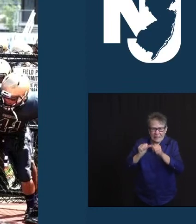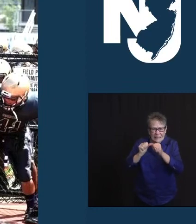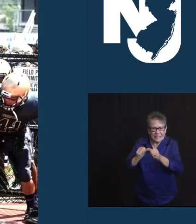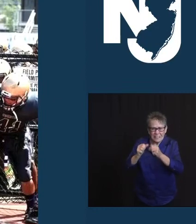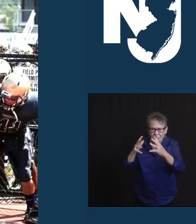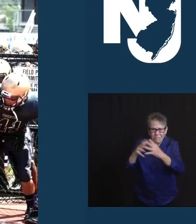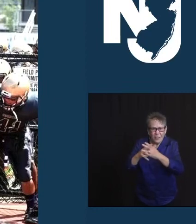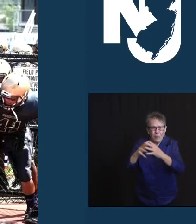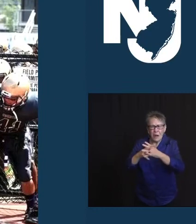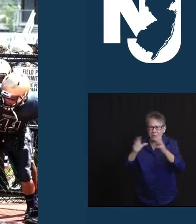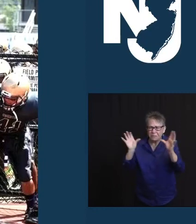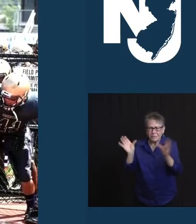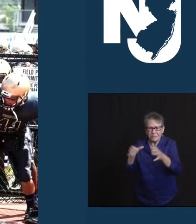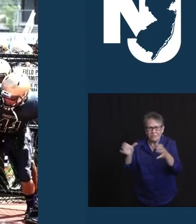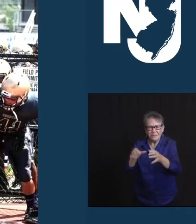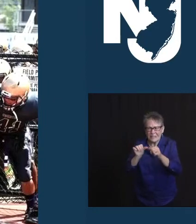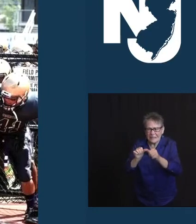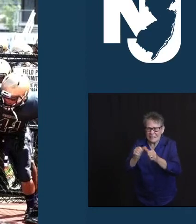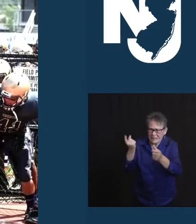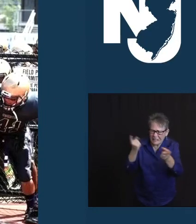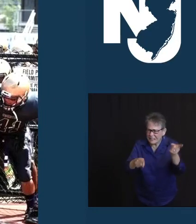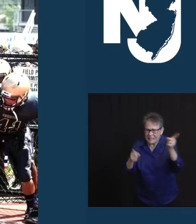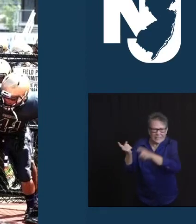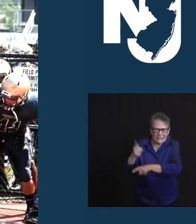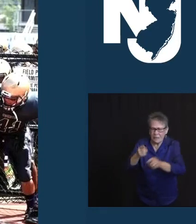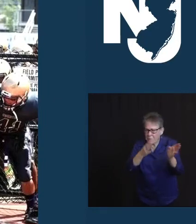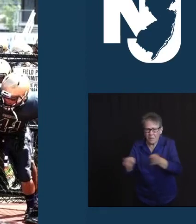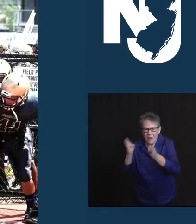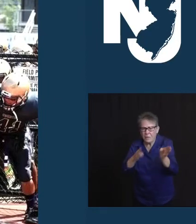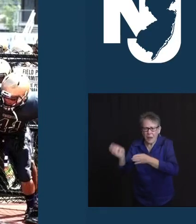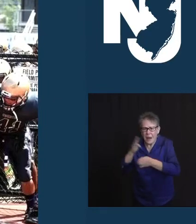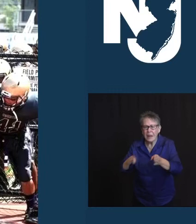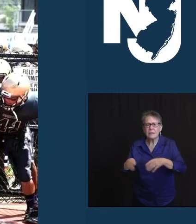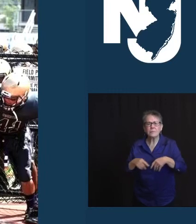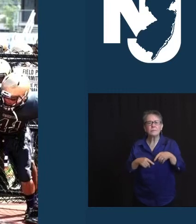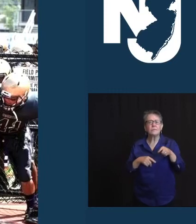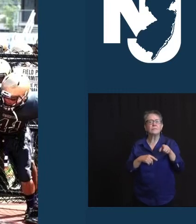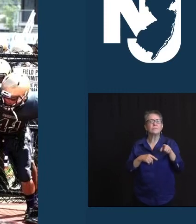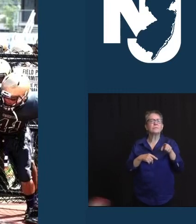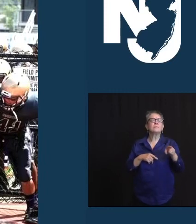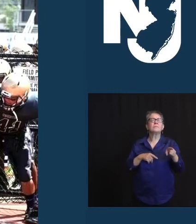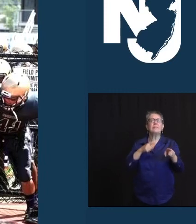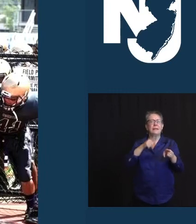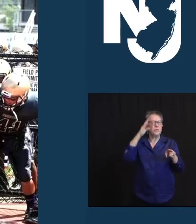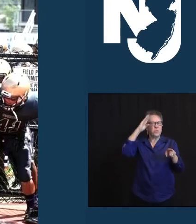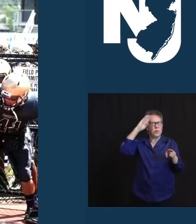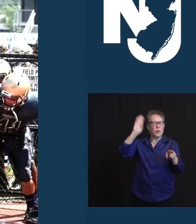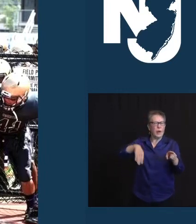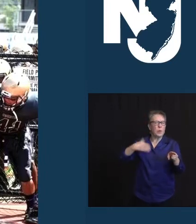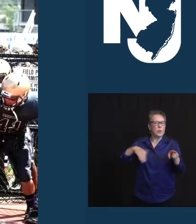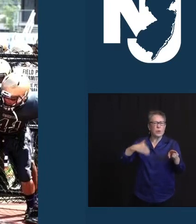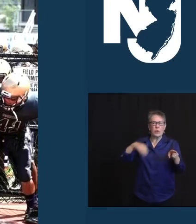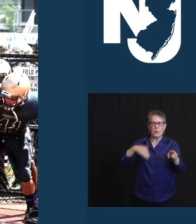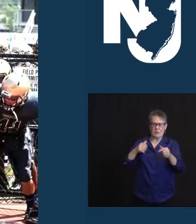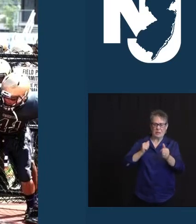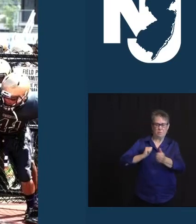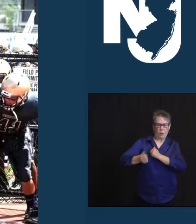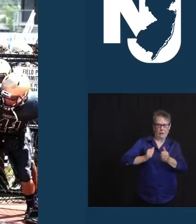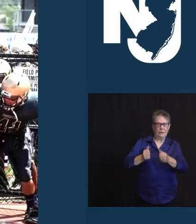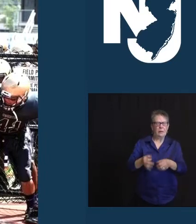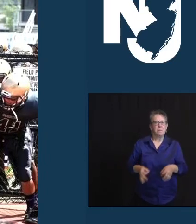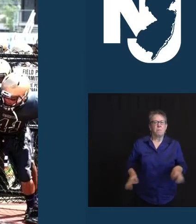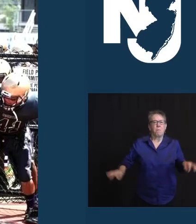Pattersonian, Benji recognizes the importance of sports in helping our young people achieve their goals. So to you, Coach, and